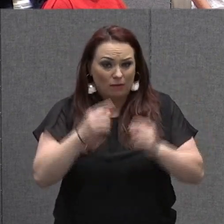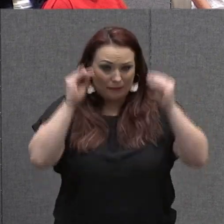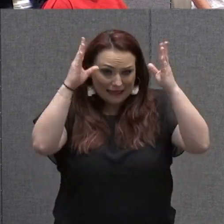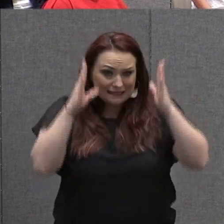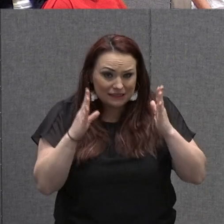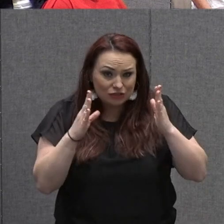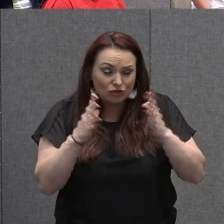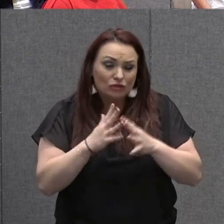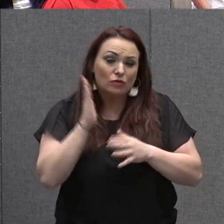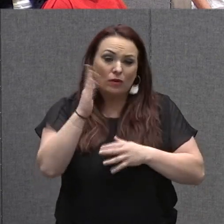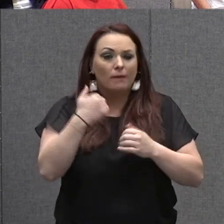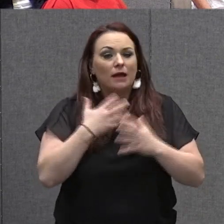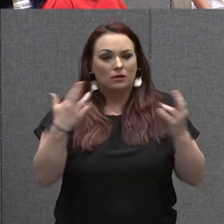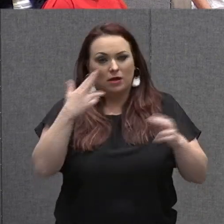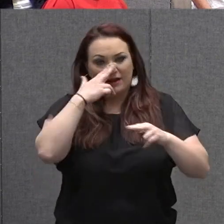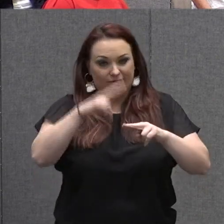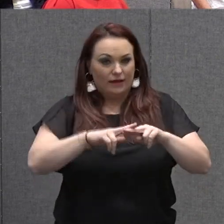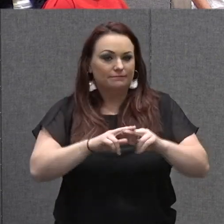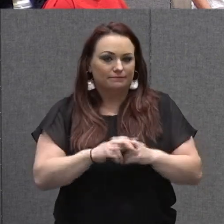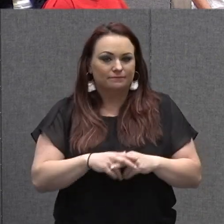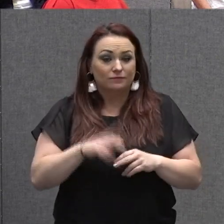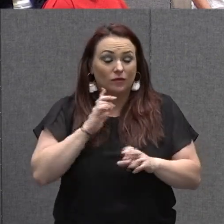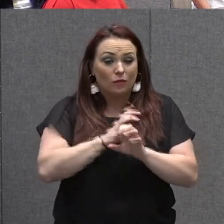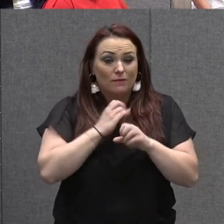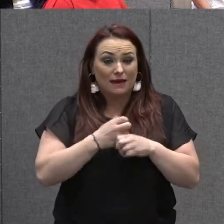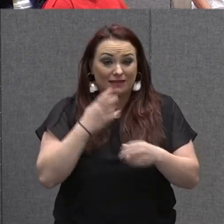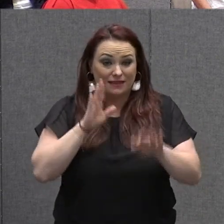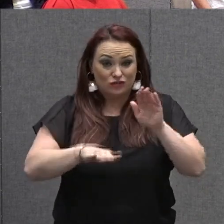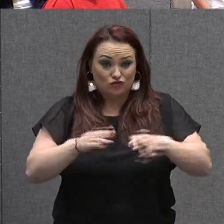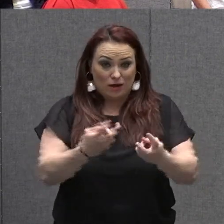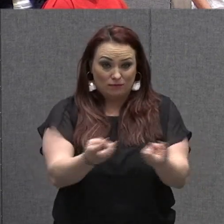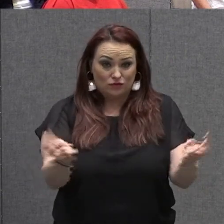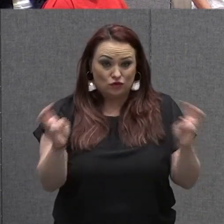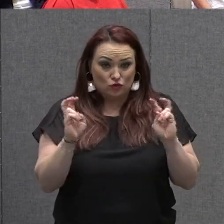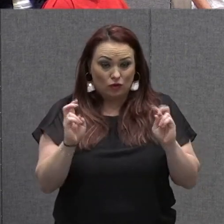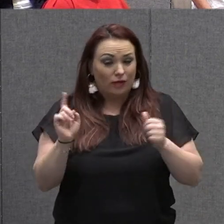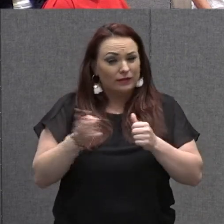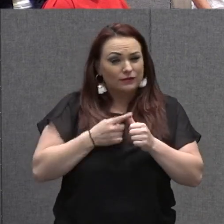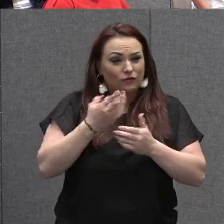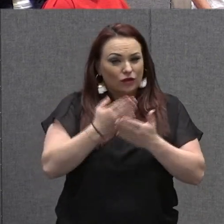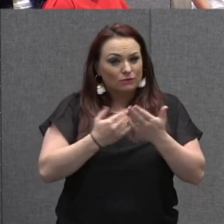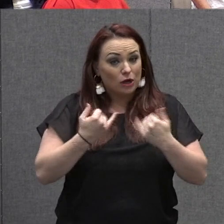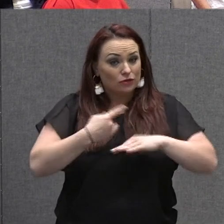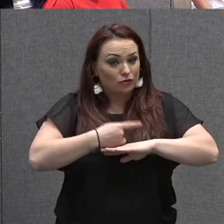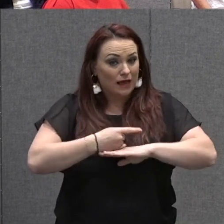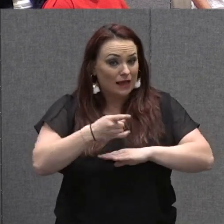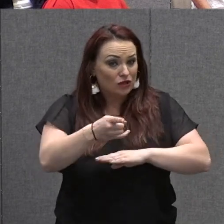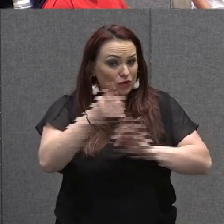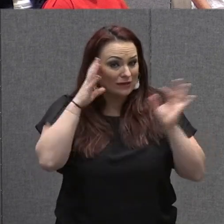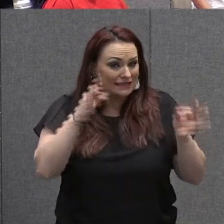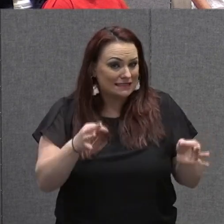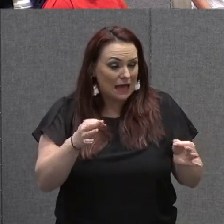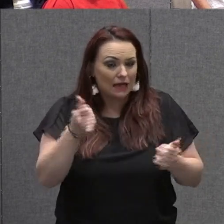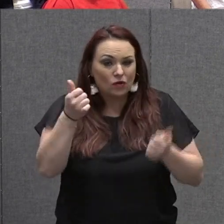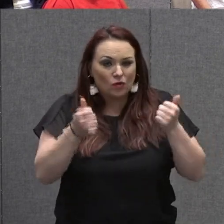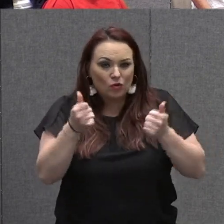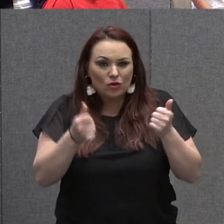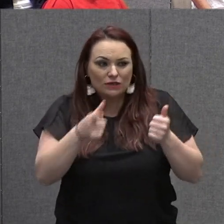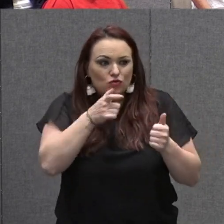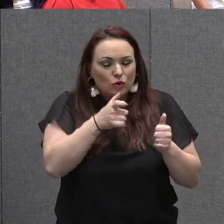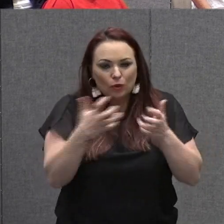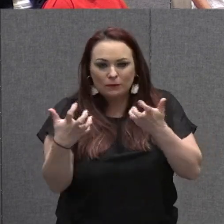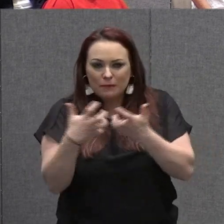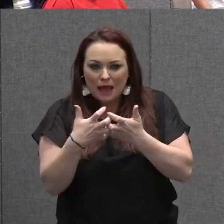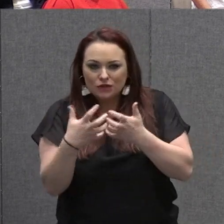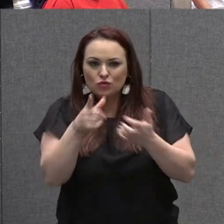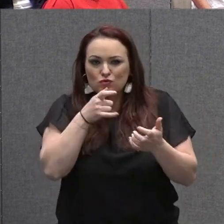of fun, guys. When we make this drum circle for this first part on today, you can decide which part you want to play with, and